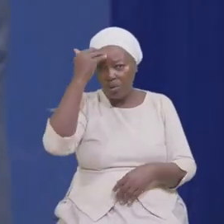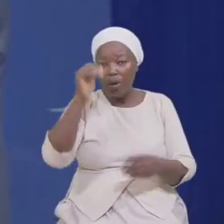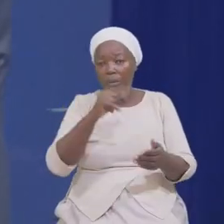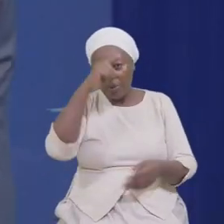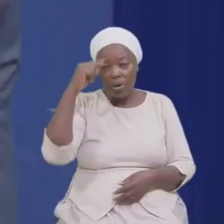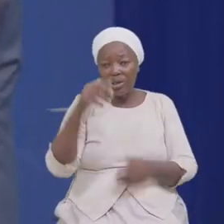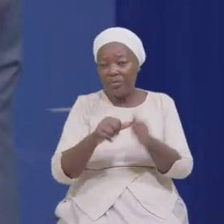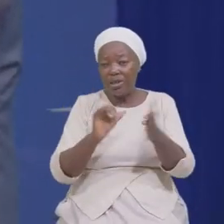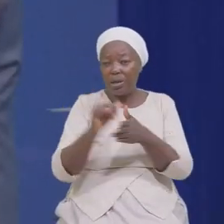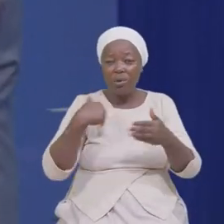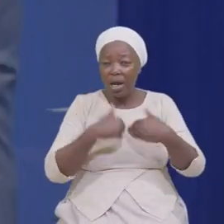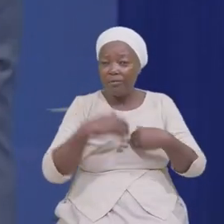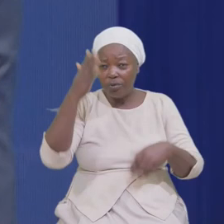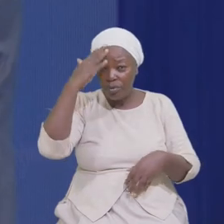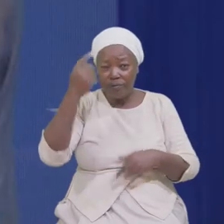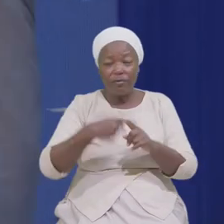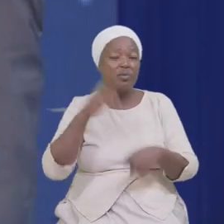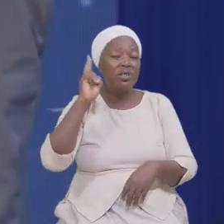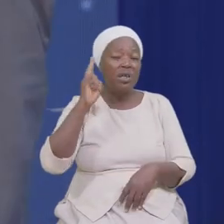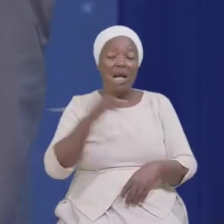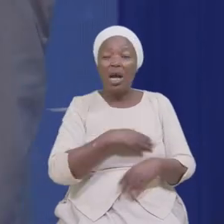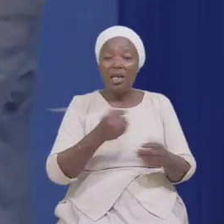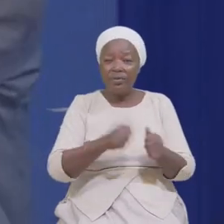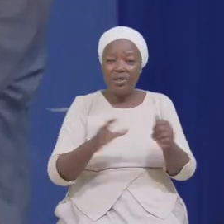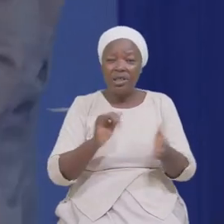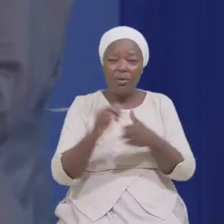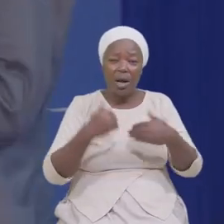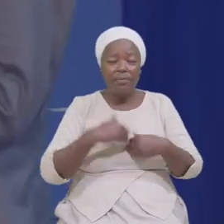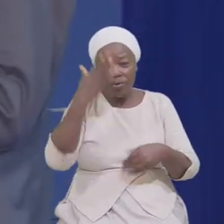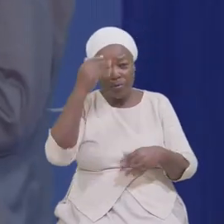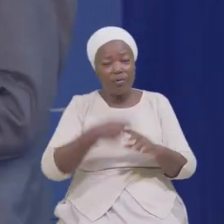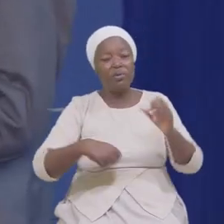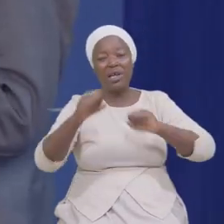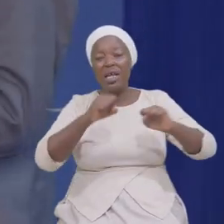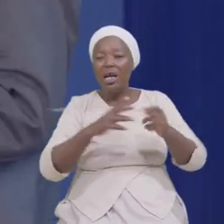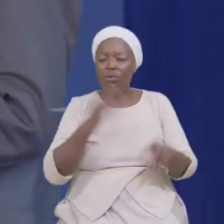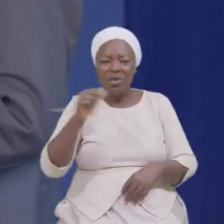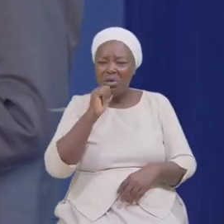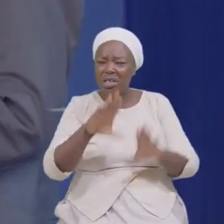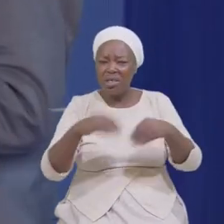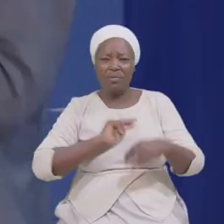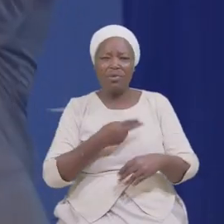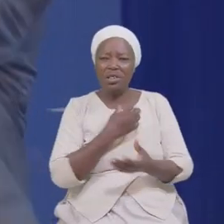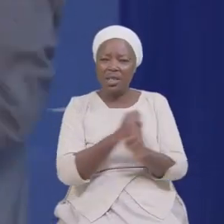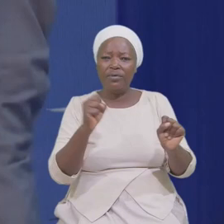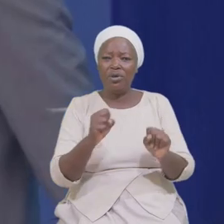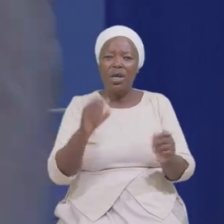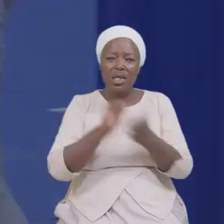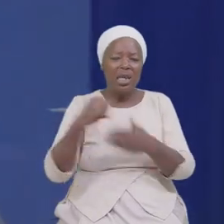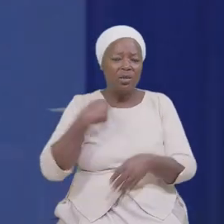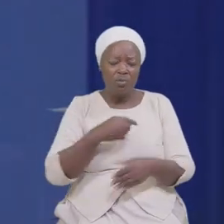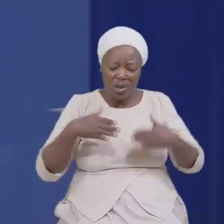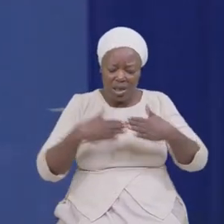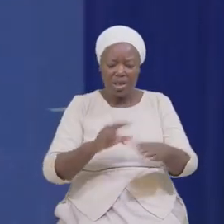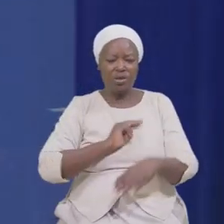we have known from history, all the things we have known from science could not give us the salvation that will lead us